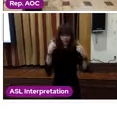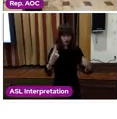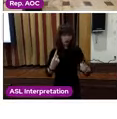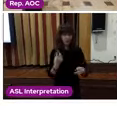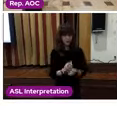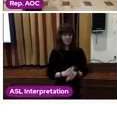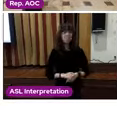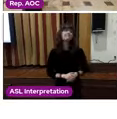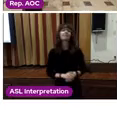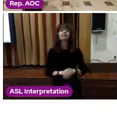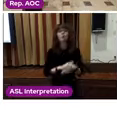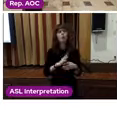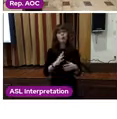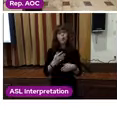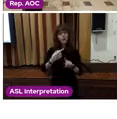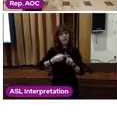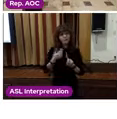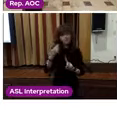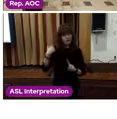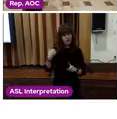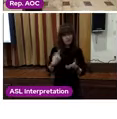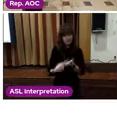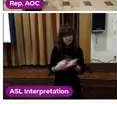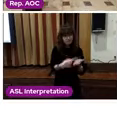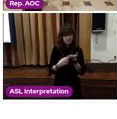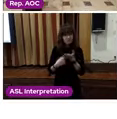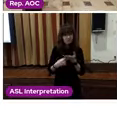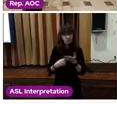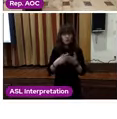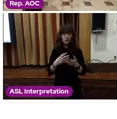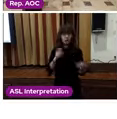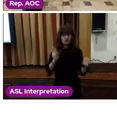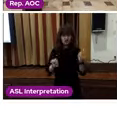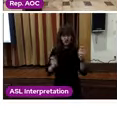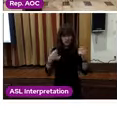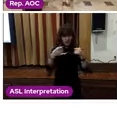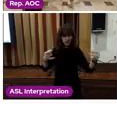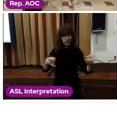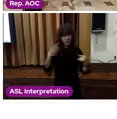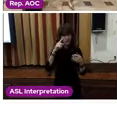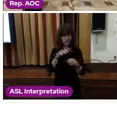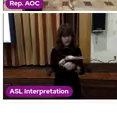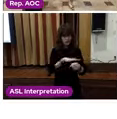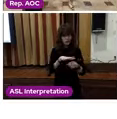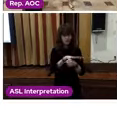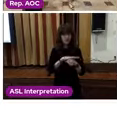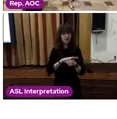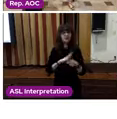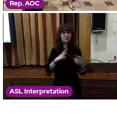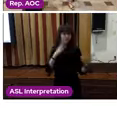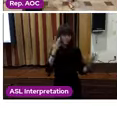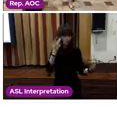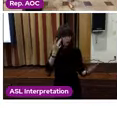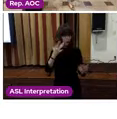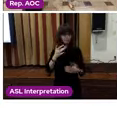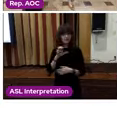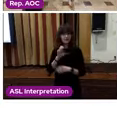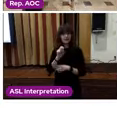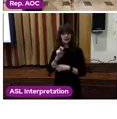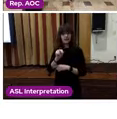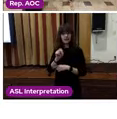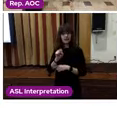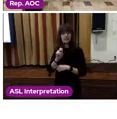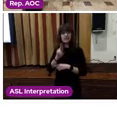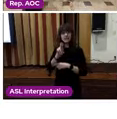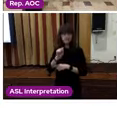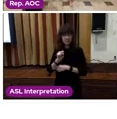things about redistricting. So due to the census happens once every 10 years, and after the census, we